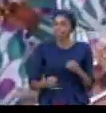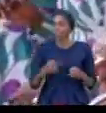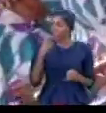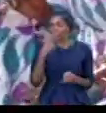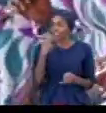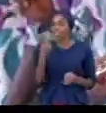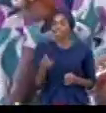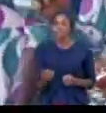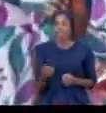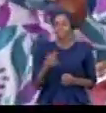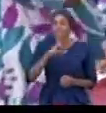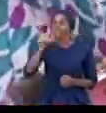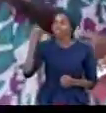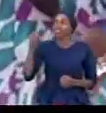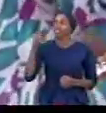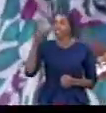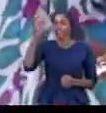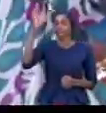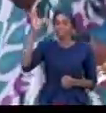Final say.